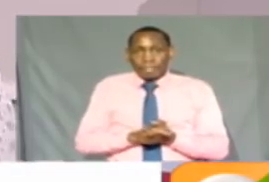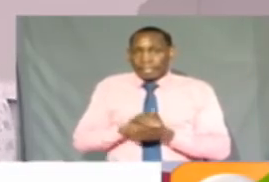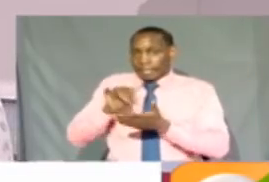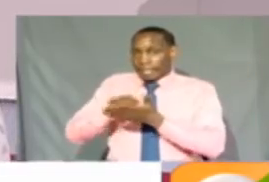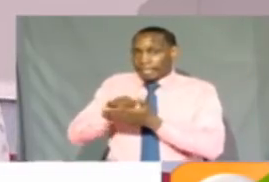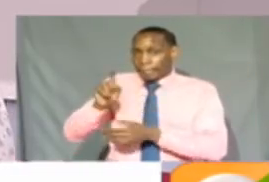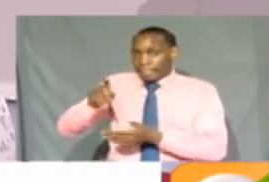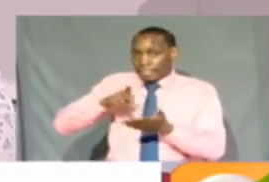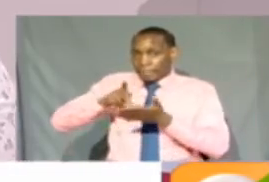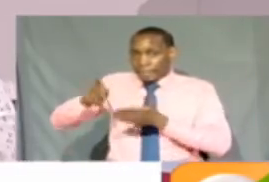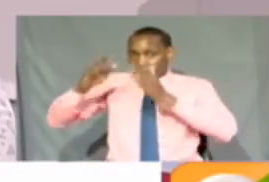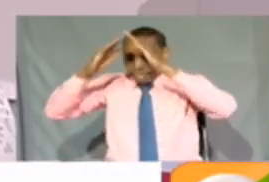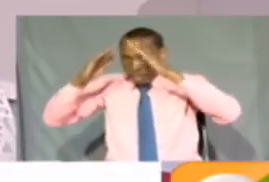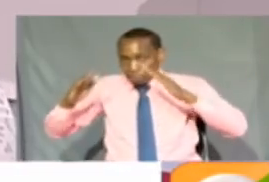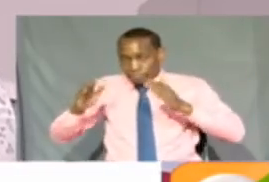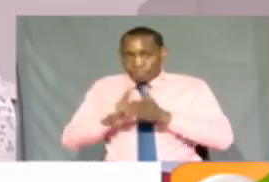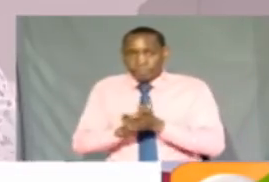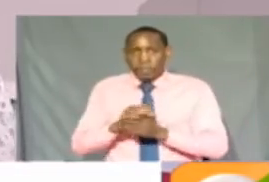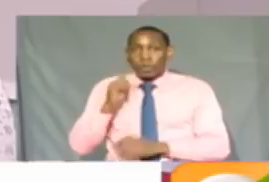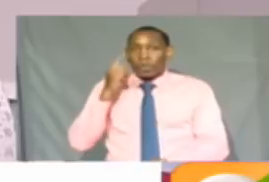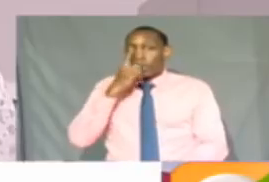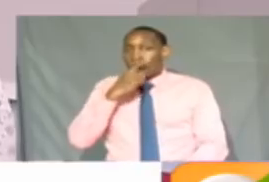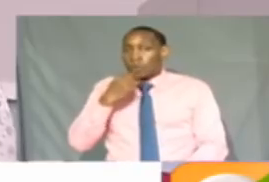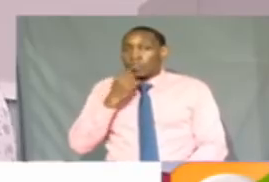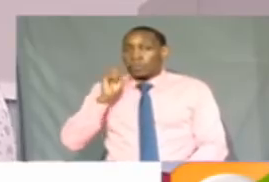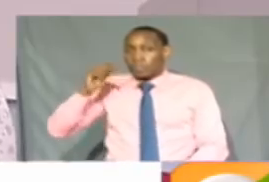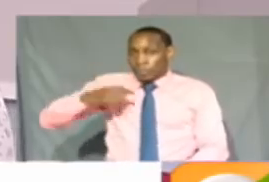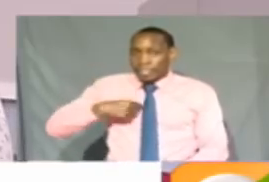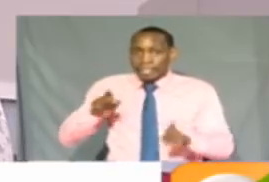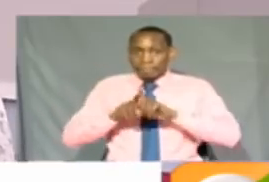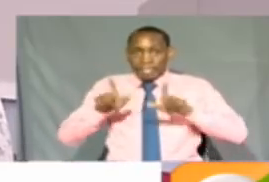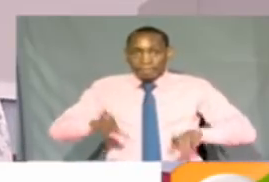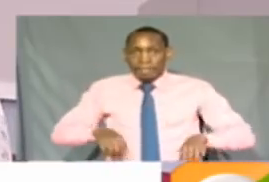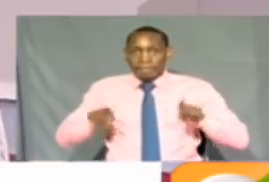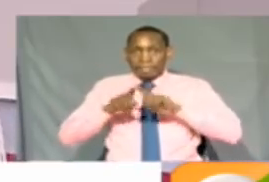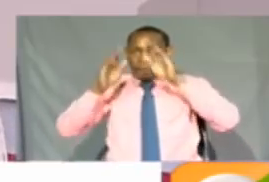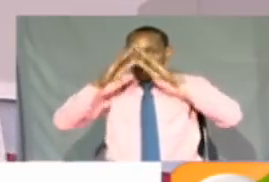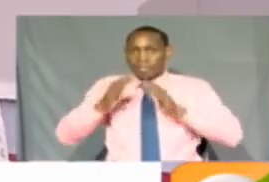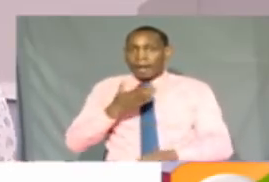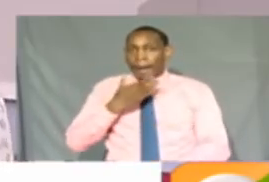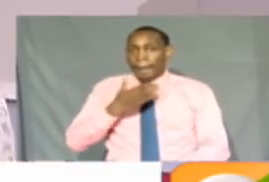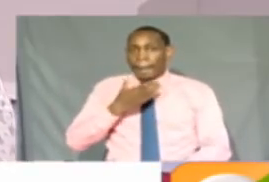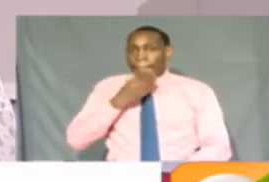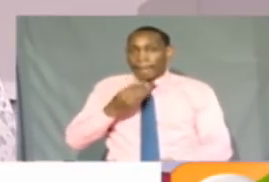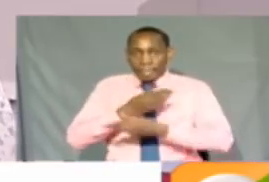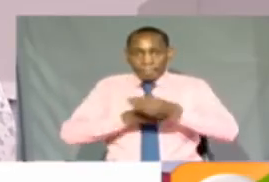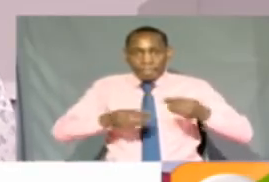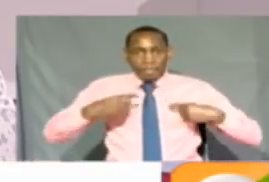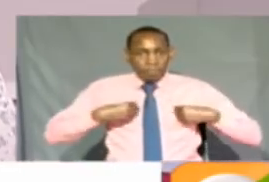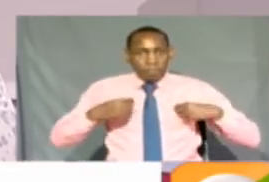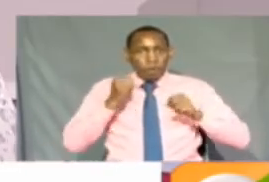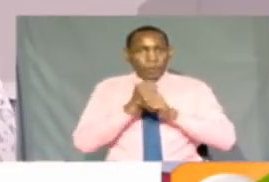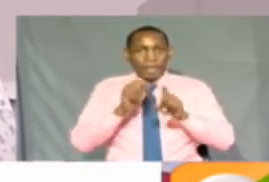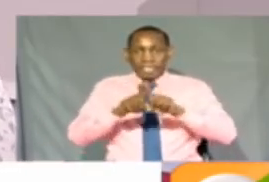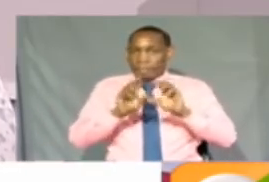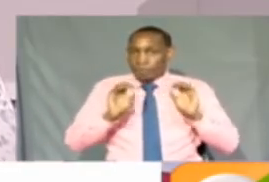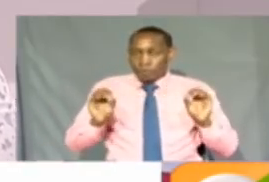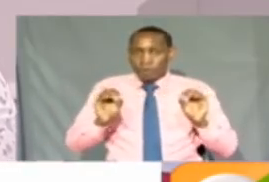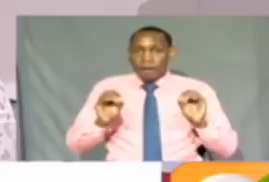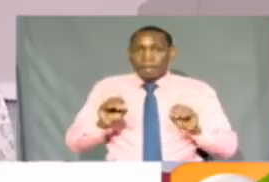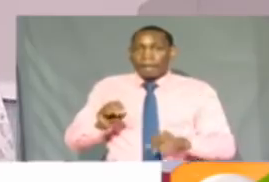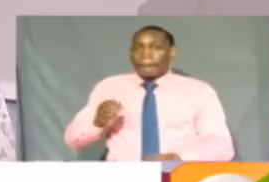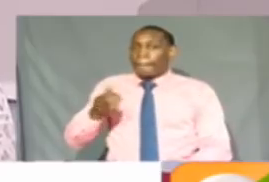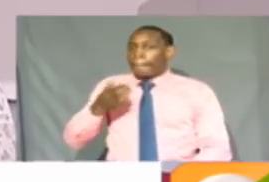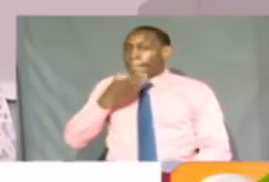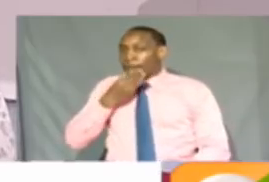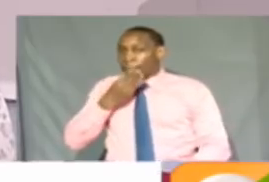to pay rent. Who told us that? I mean, we both live in the same house. Mm. Why can't the man buy the groceries I pay? But it doesn't work like that, because you're looking at him as a